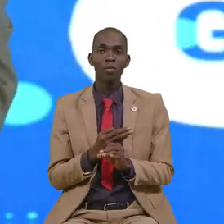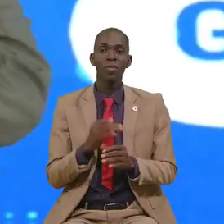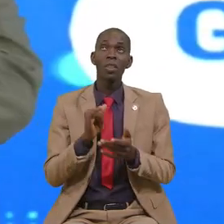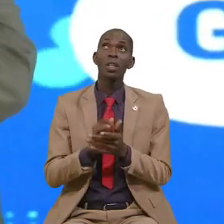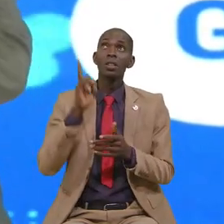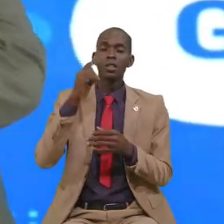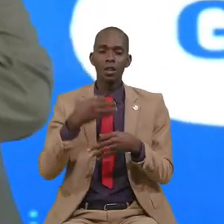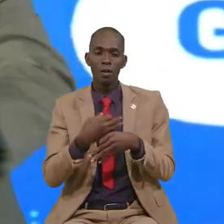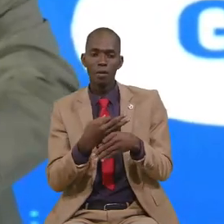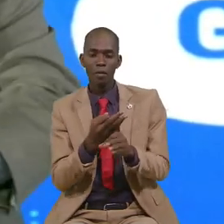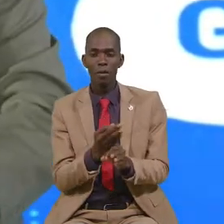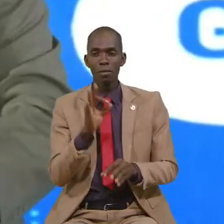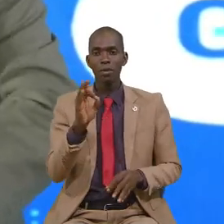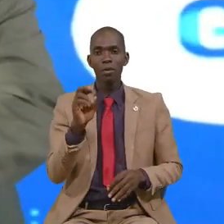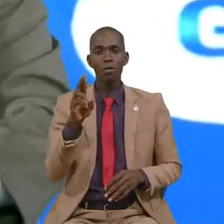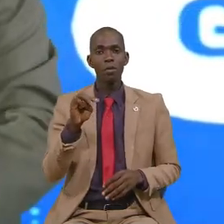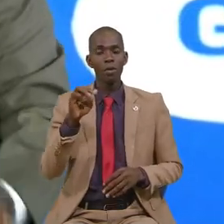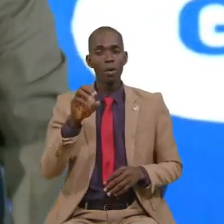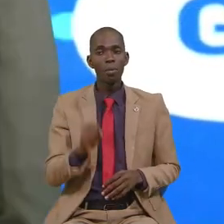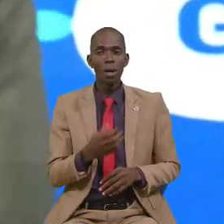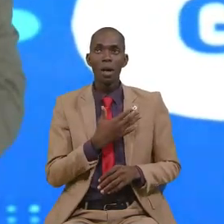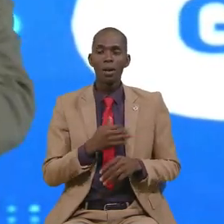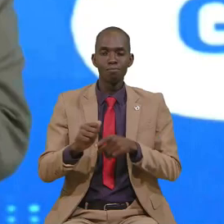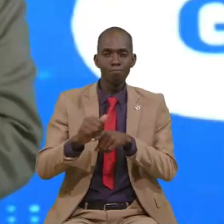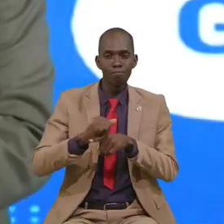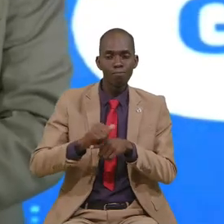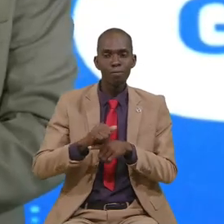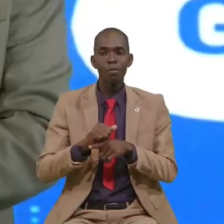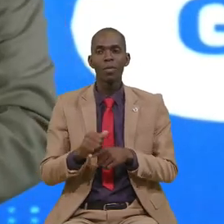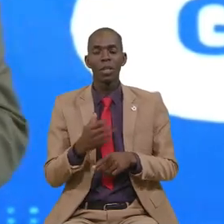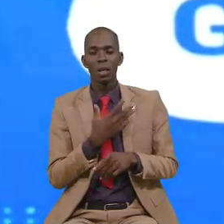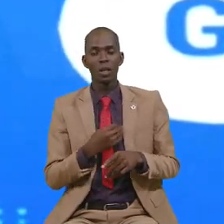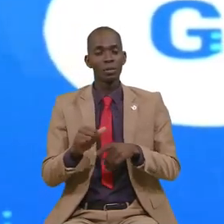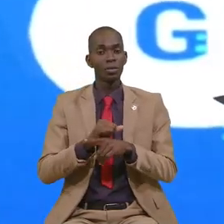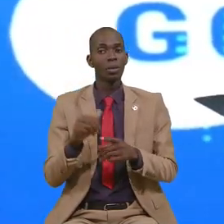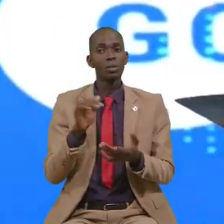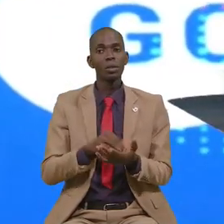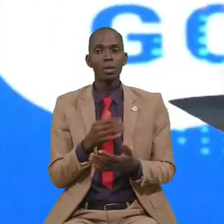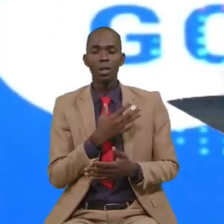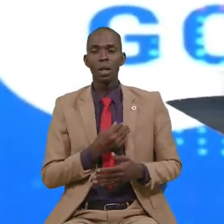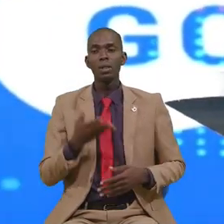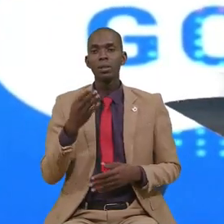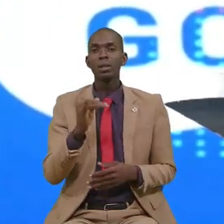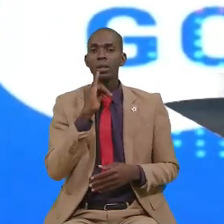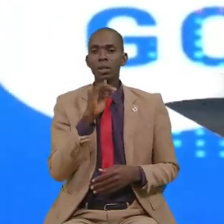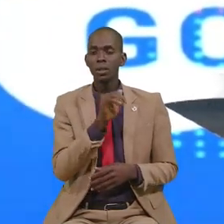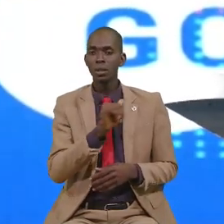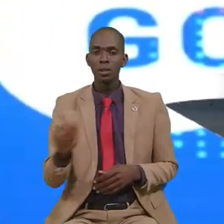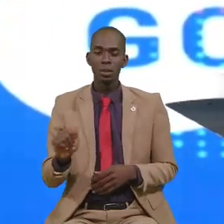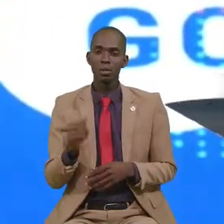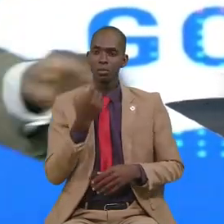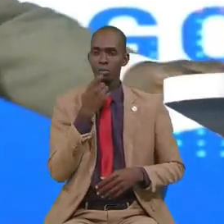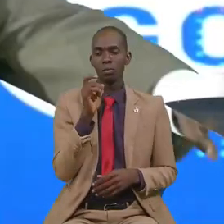forms. And then he trains and he reforms again. And there is a commissioning. Today